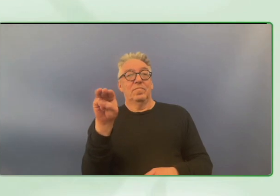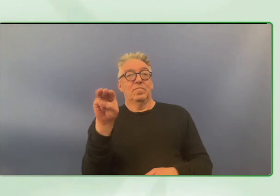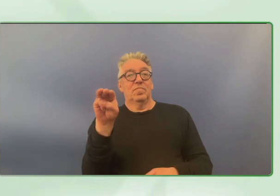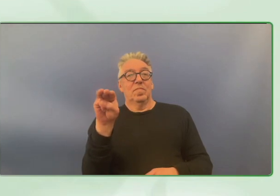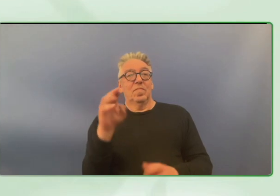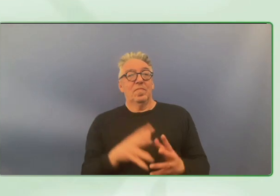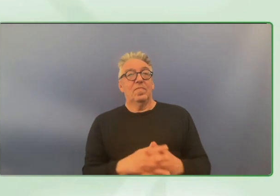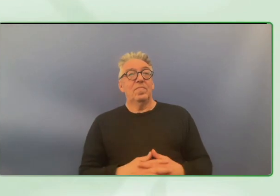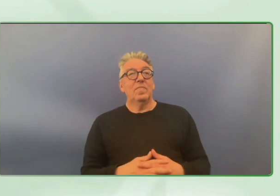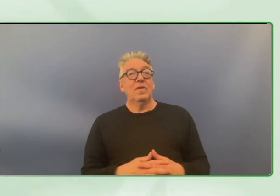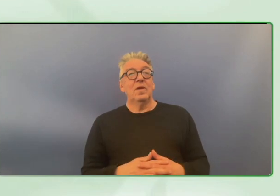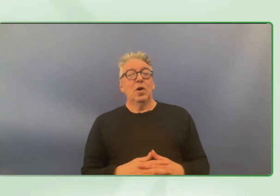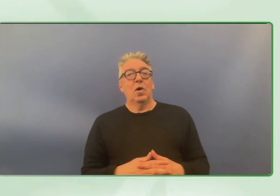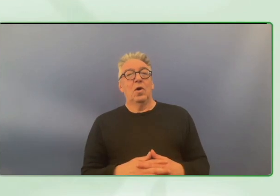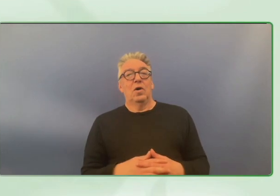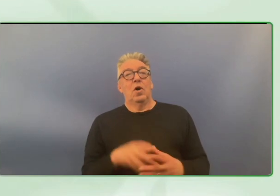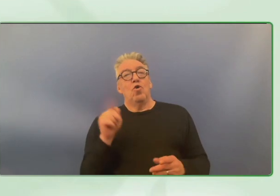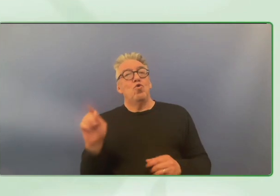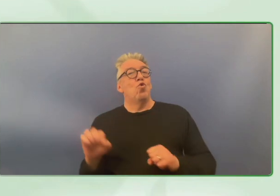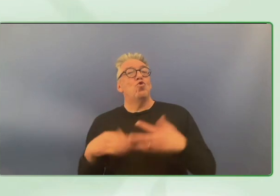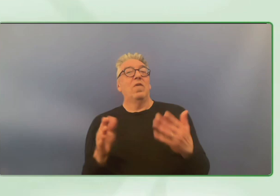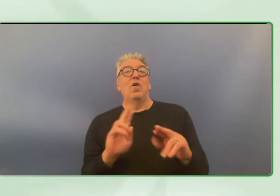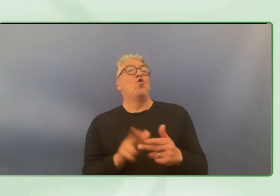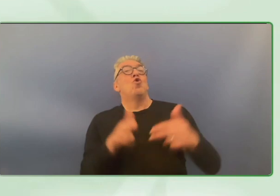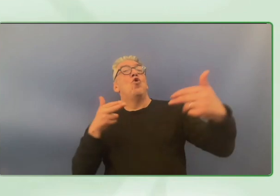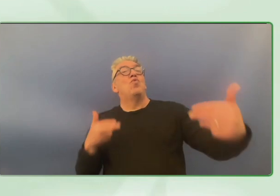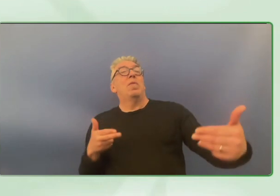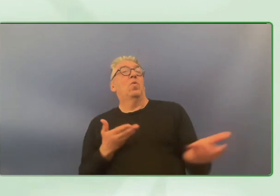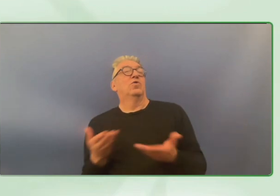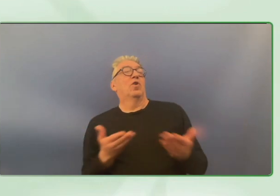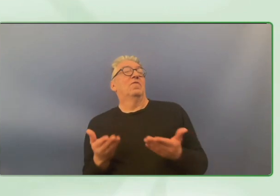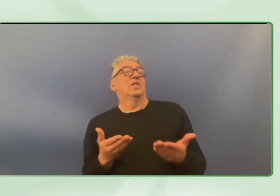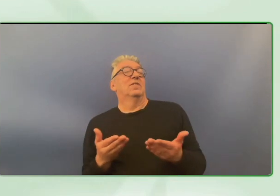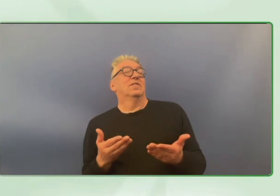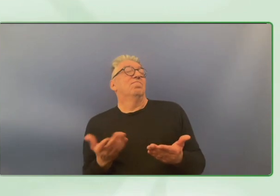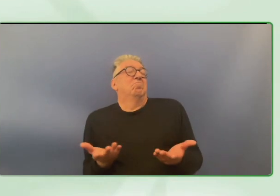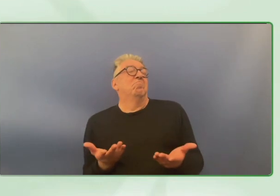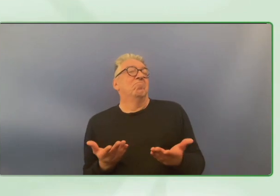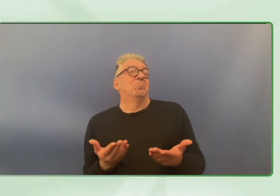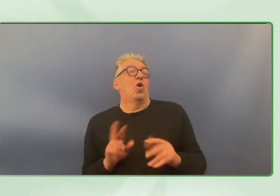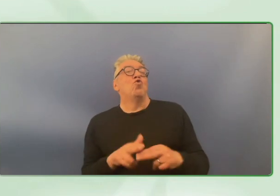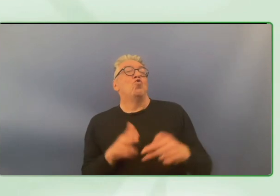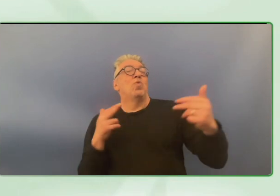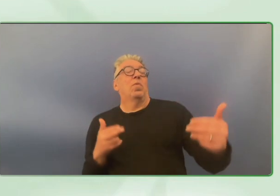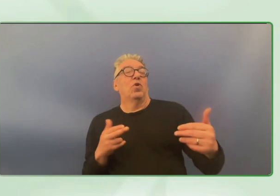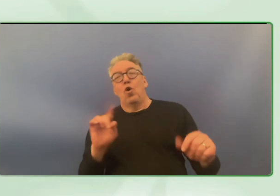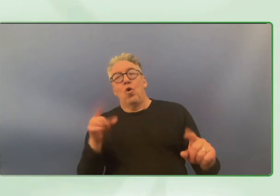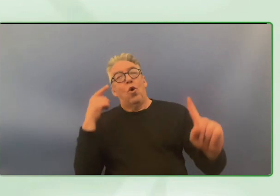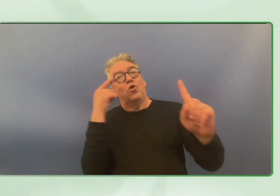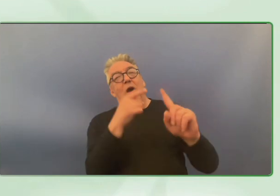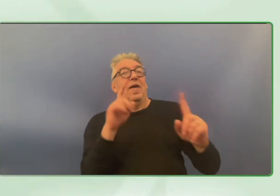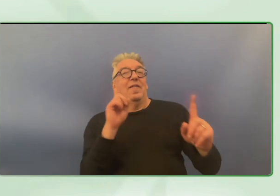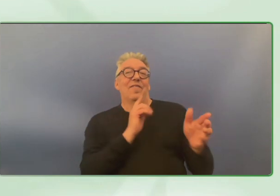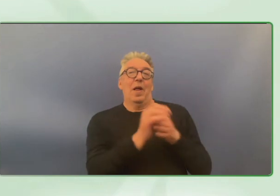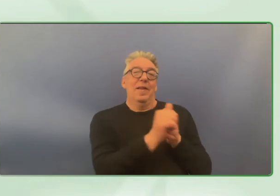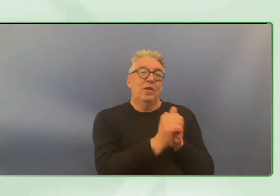to summarize it, it provides remote services to deaf people and targets deaf leaders, deaf